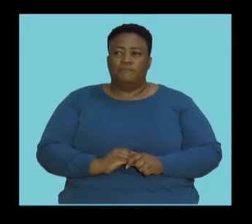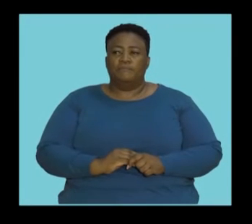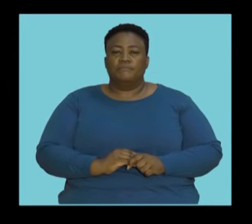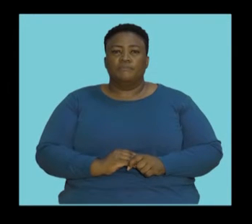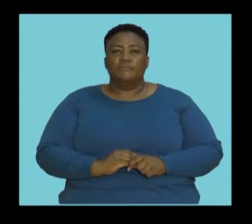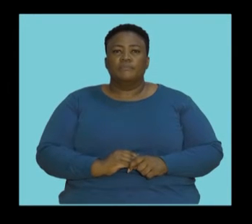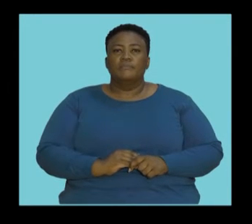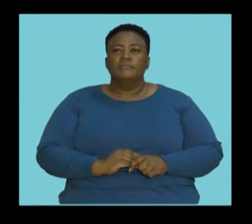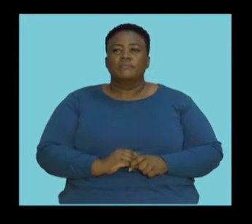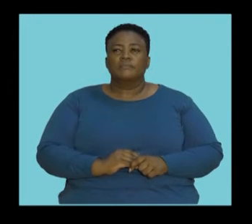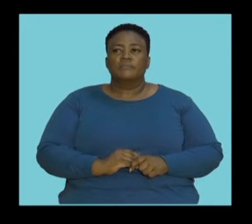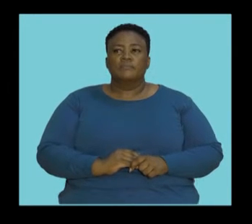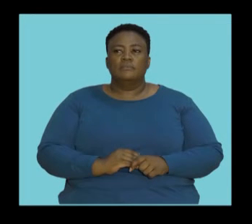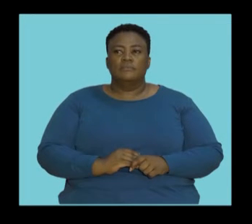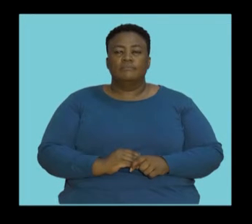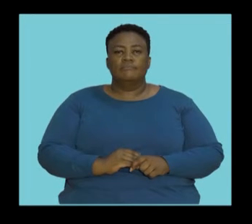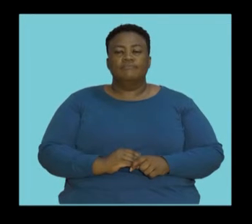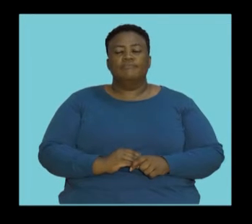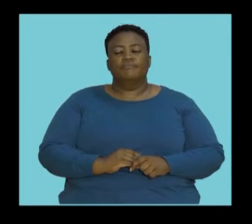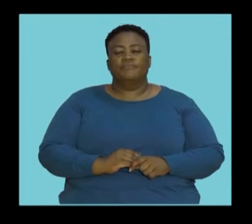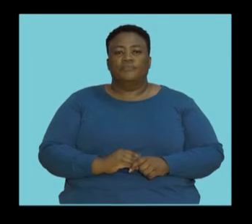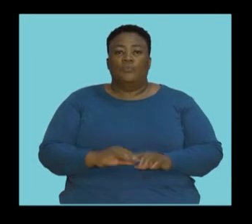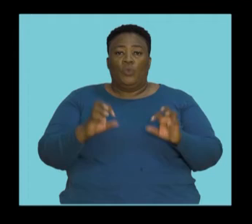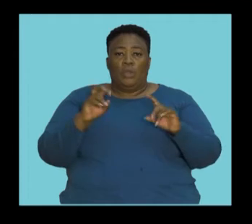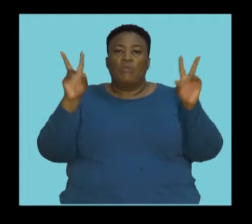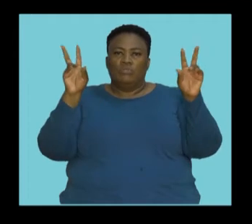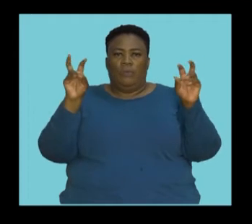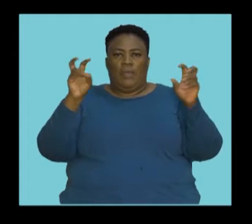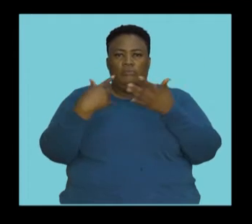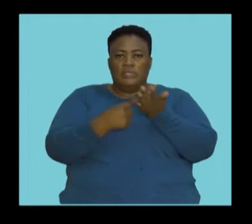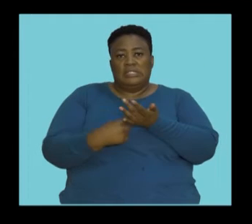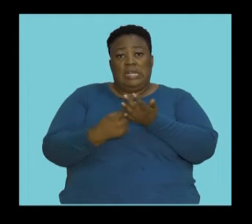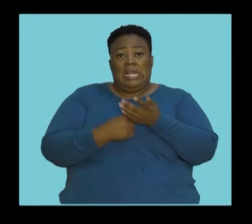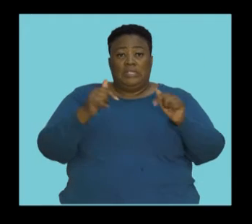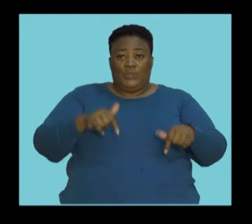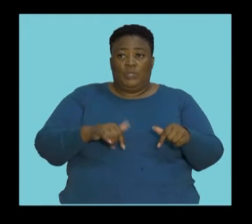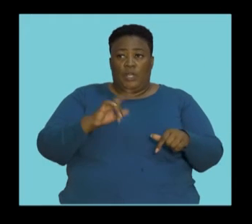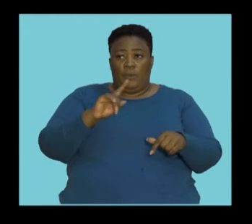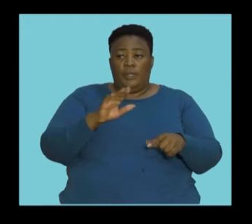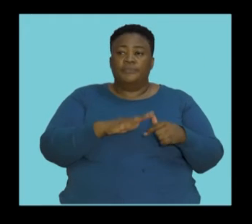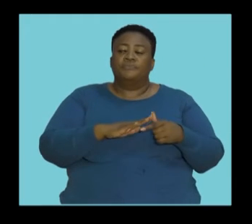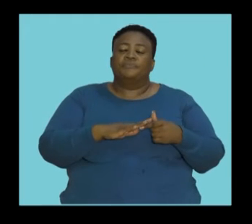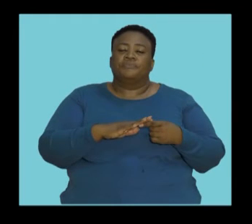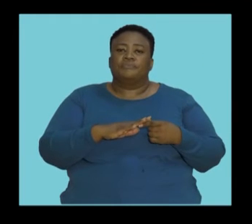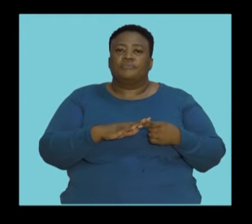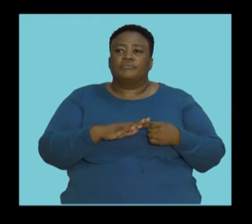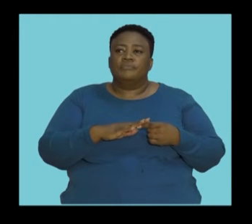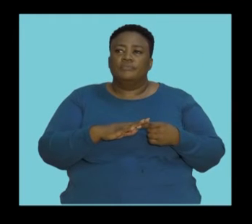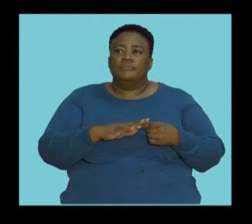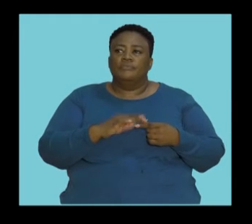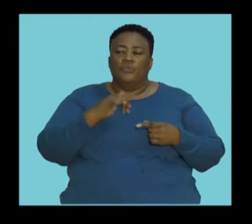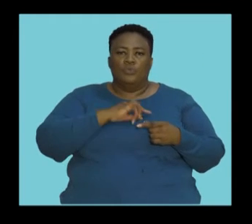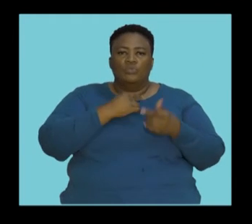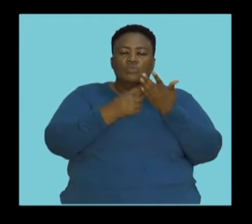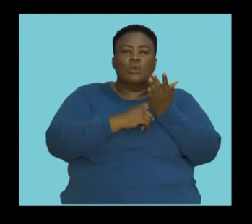So let's have an overview of our concepts that we're going to discuss in our lesson today. So as we unpack this lesson, we're going to look